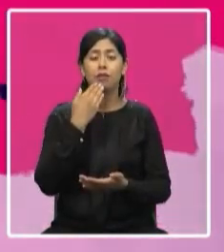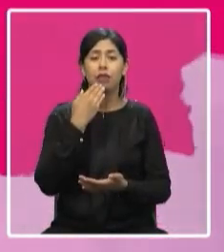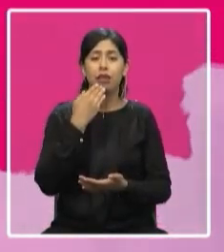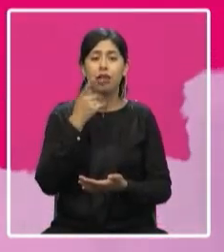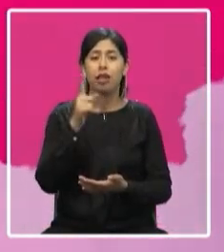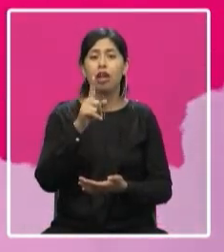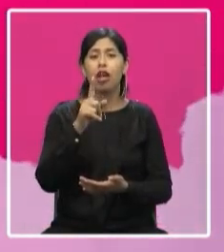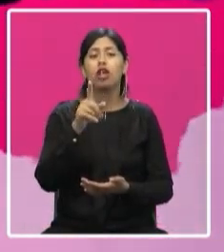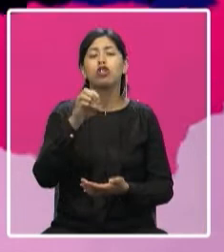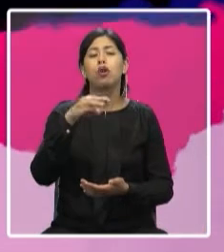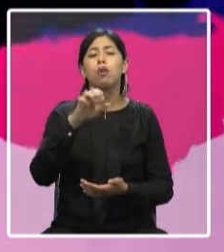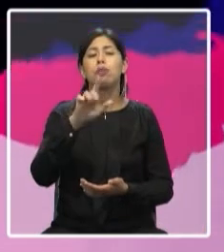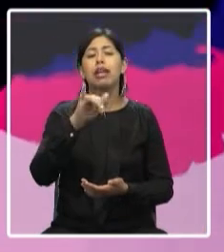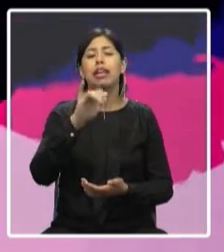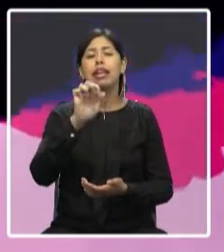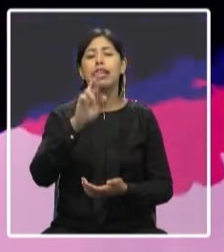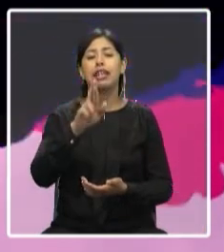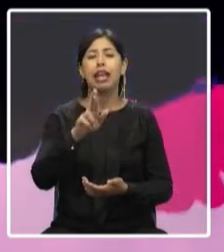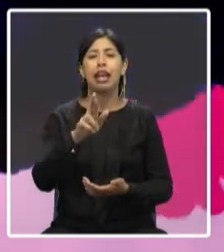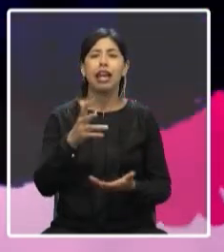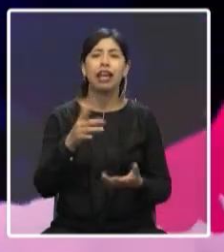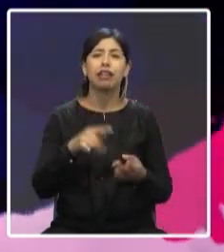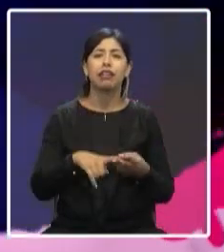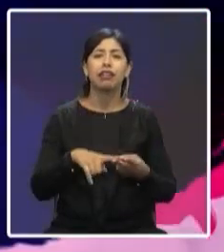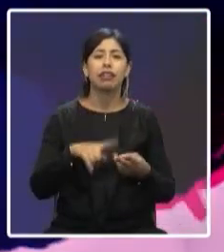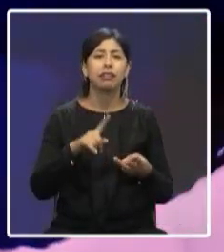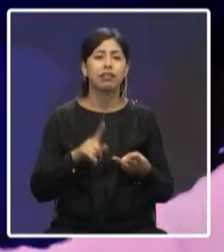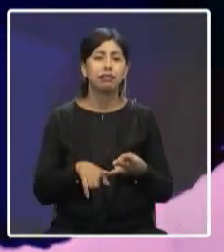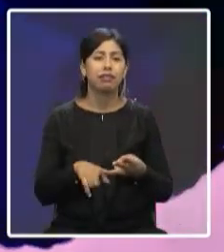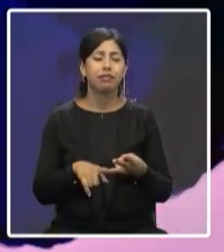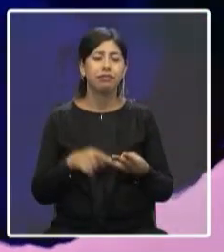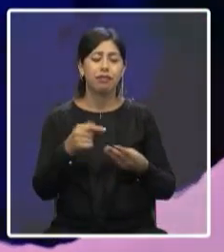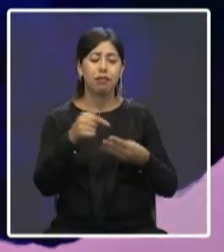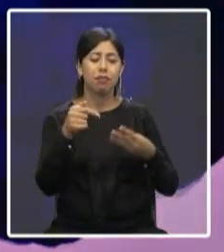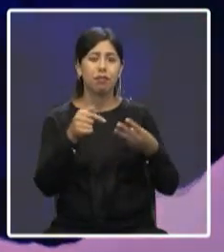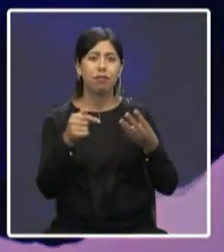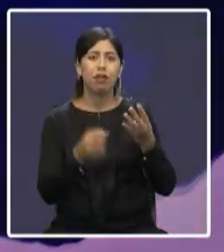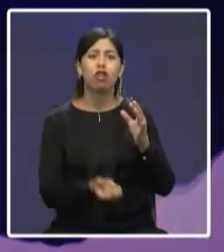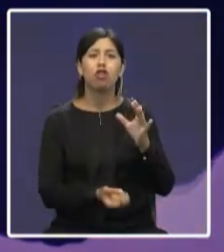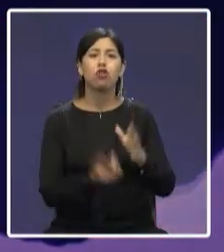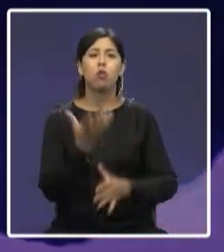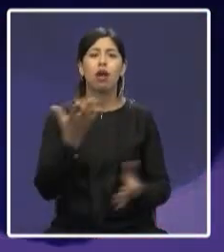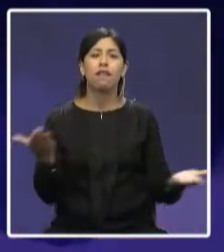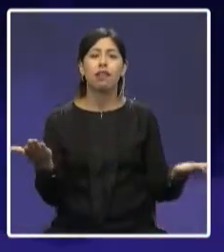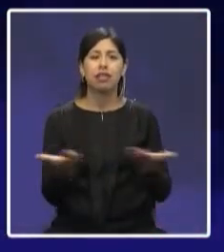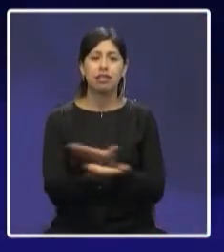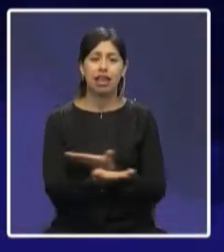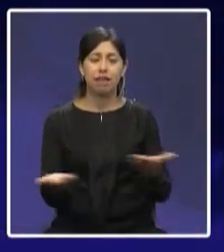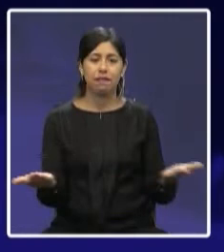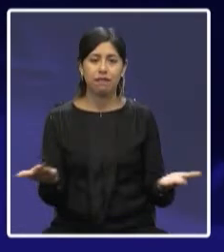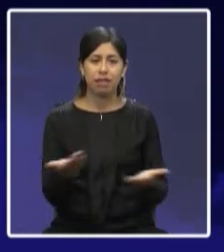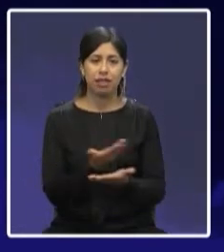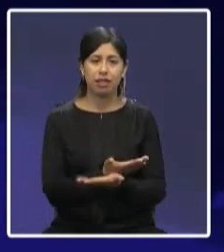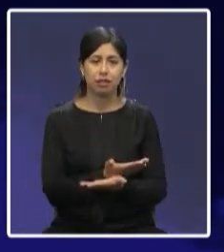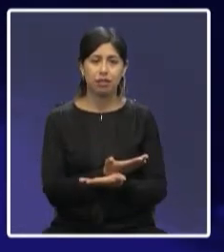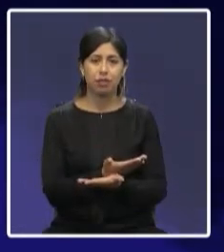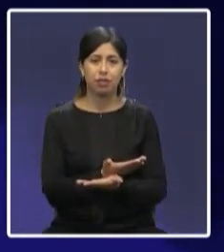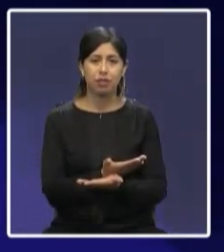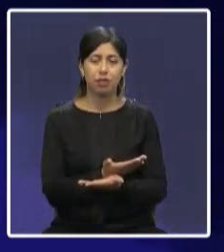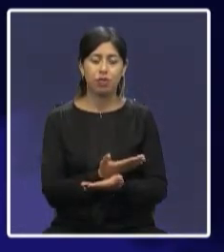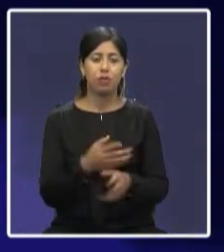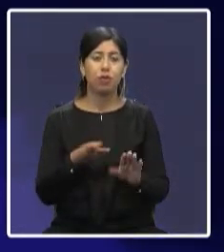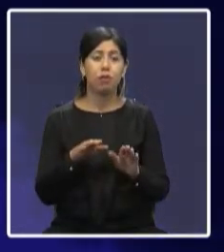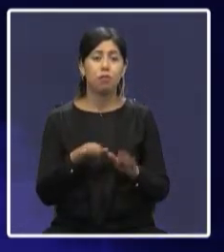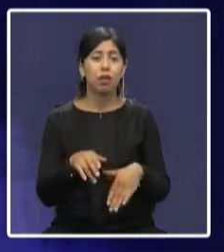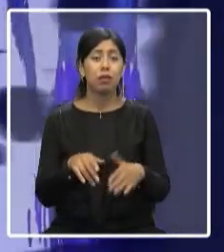services. Those titles are just as prevalent as the new technology-based titles.